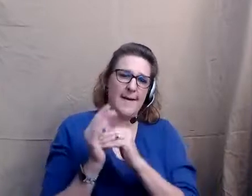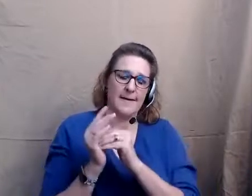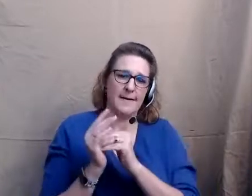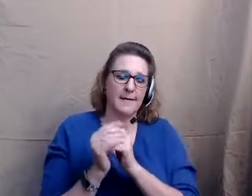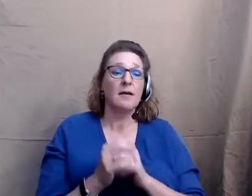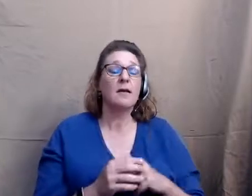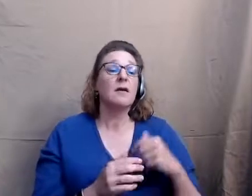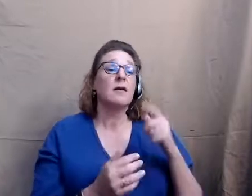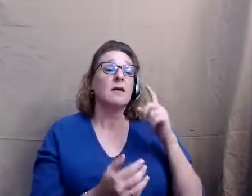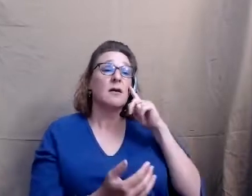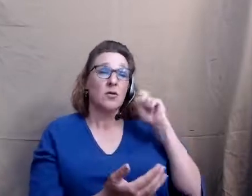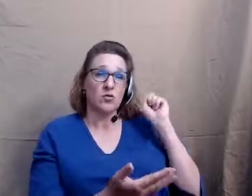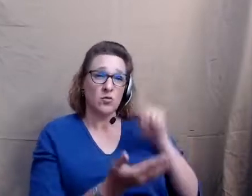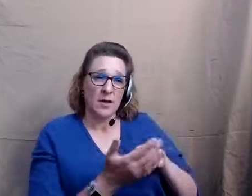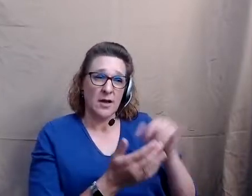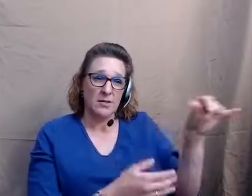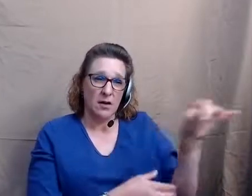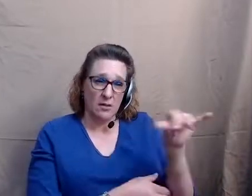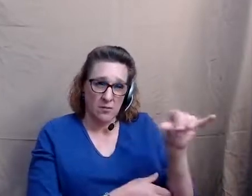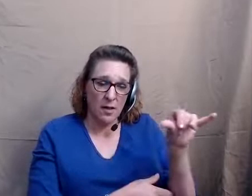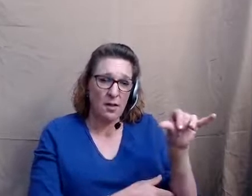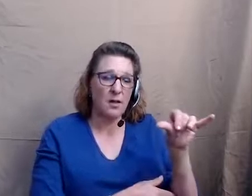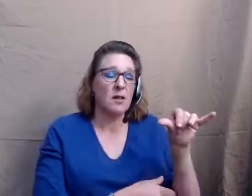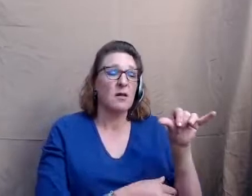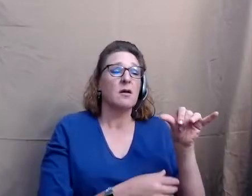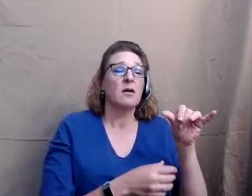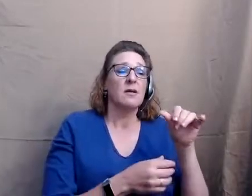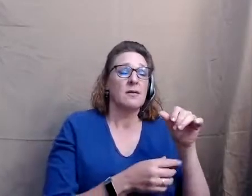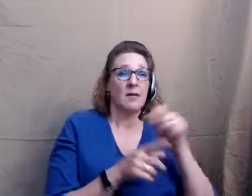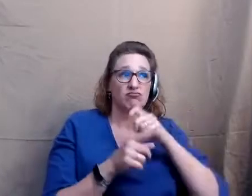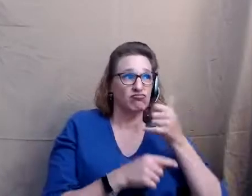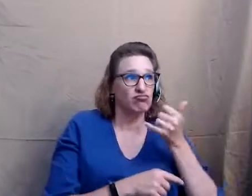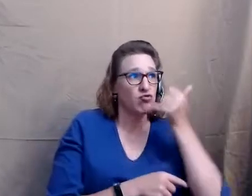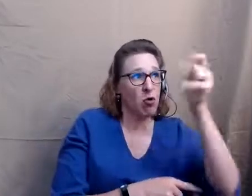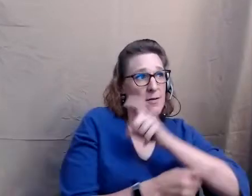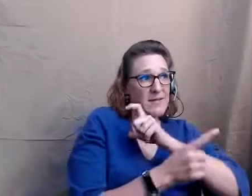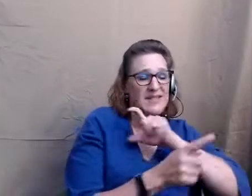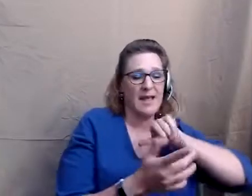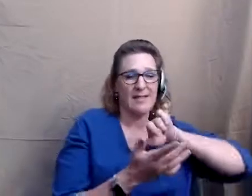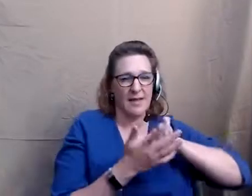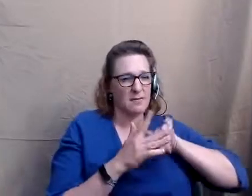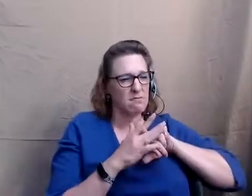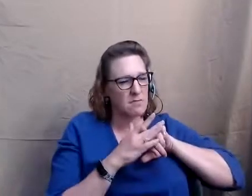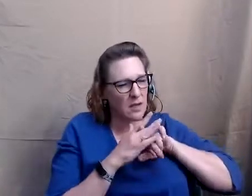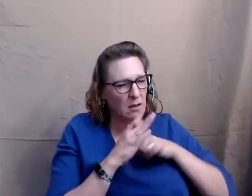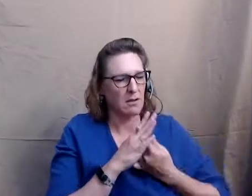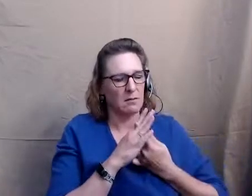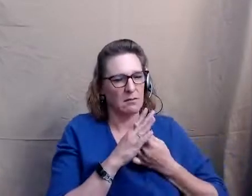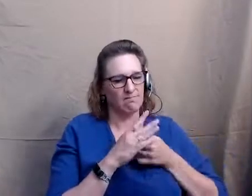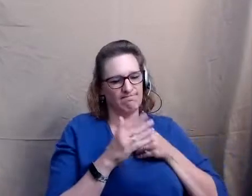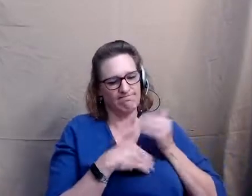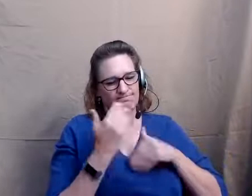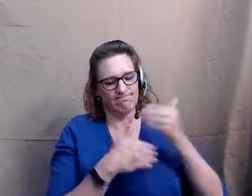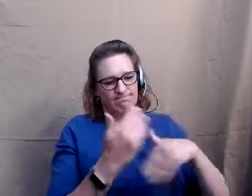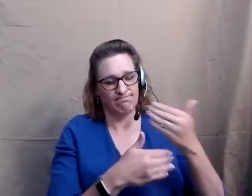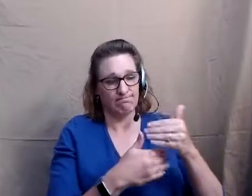must recognize, as Professor Goodmark talked about, that calling the police is only the beginning of a journey through the criminal legal system that the